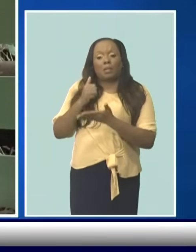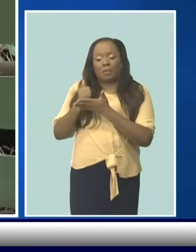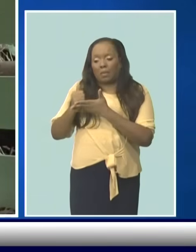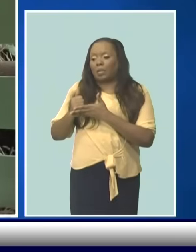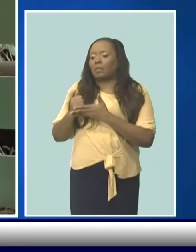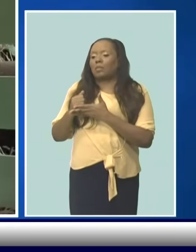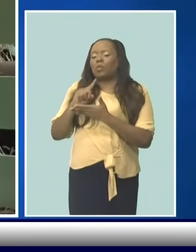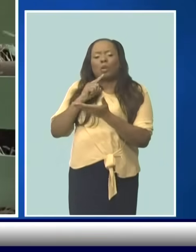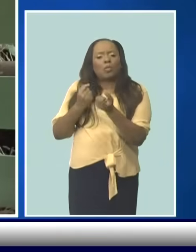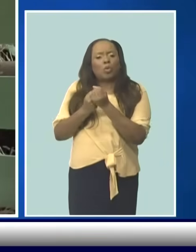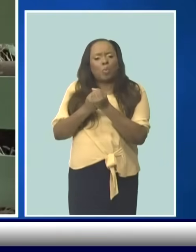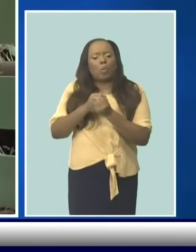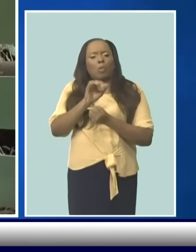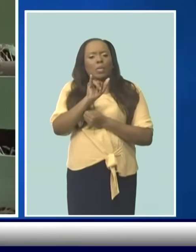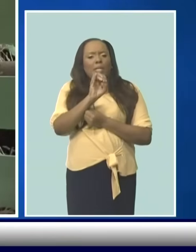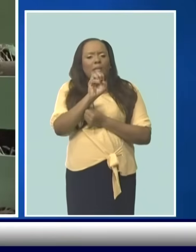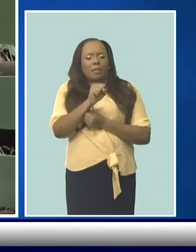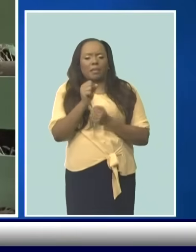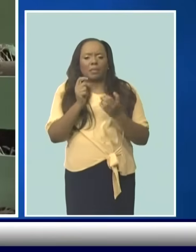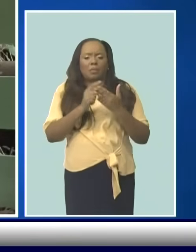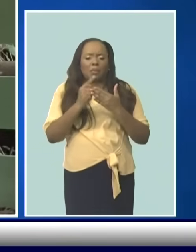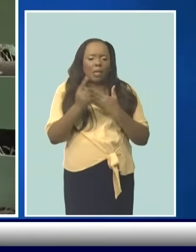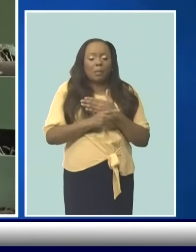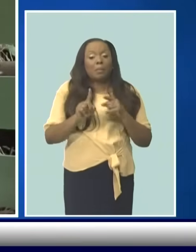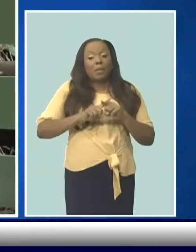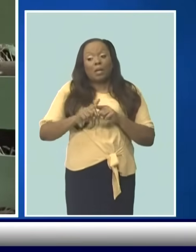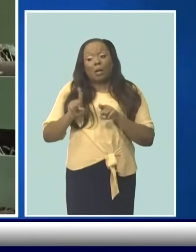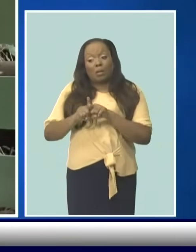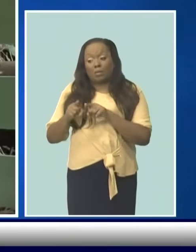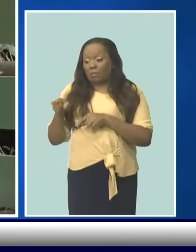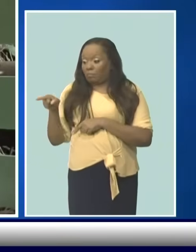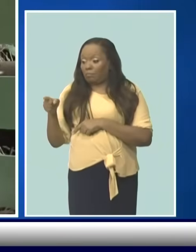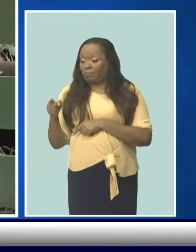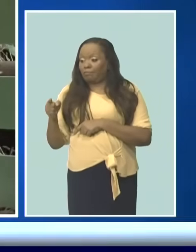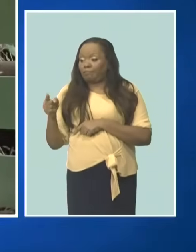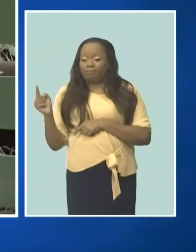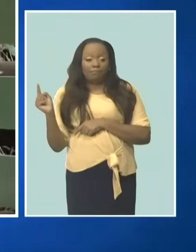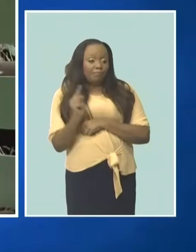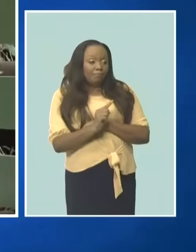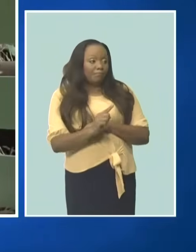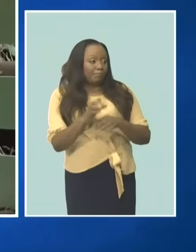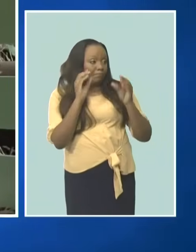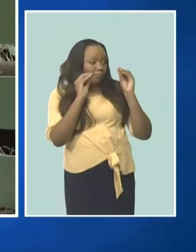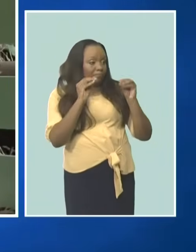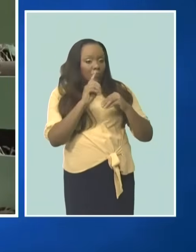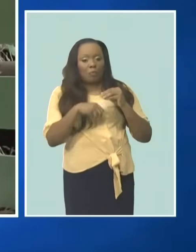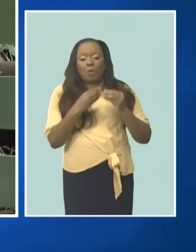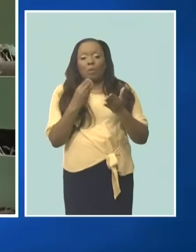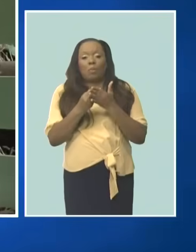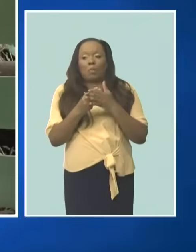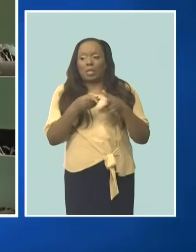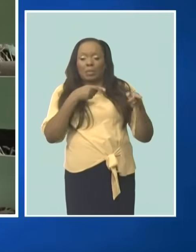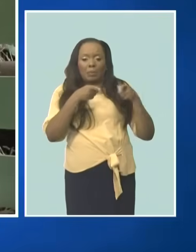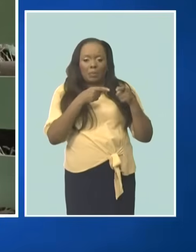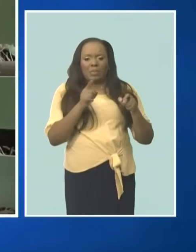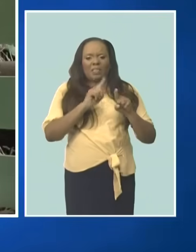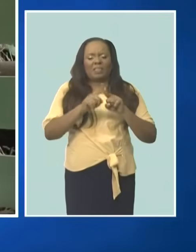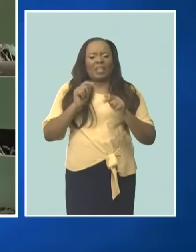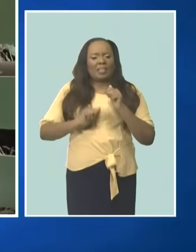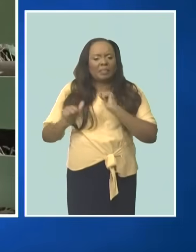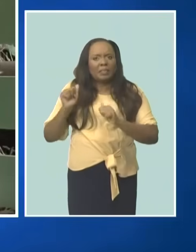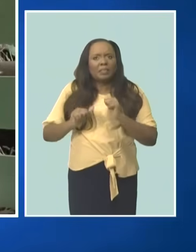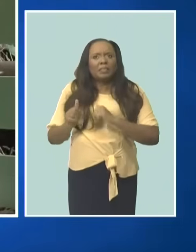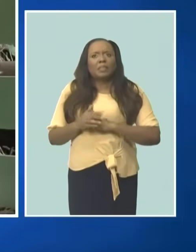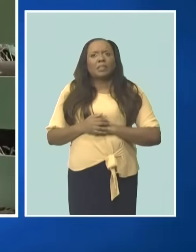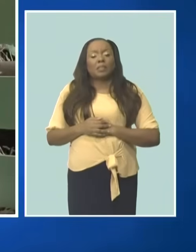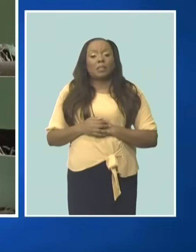well. An opportunity for them to come in and teach about financial management, money management, do activities with them. They're also, someone from